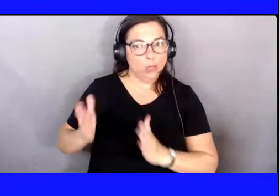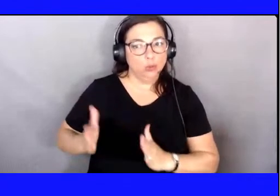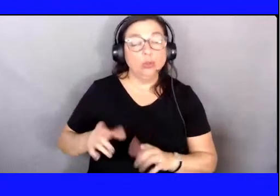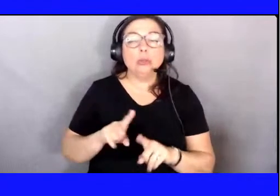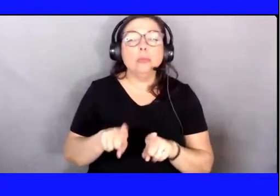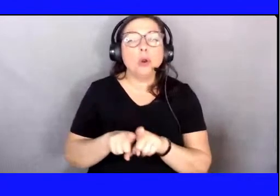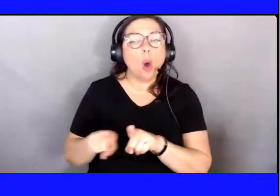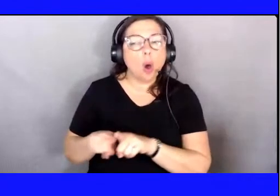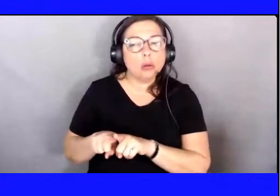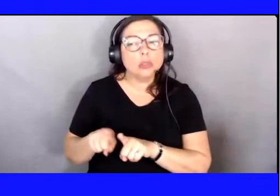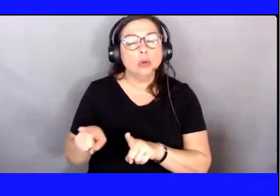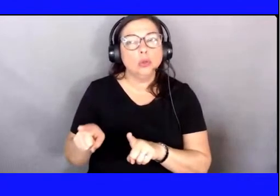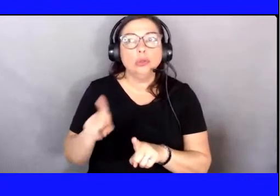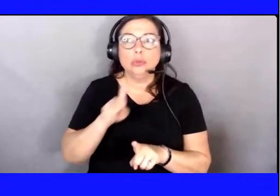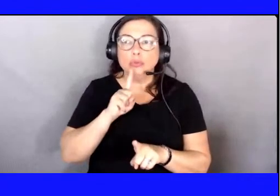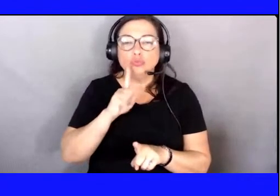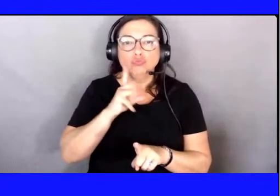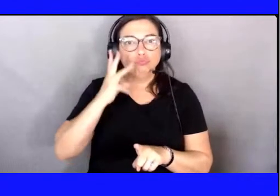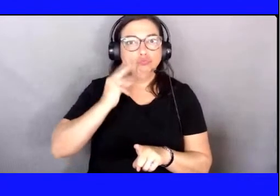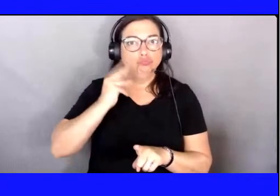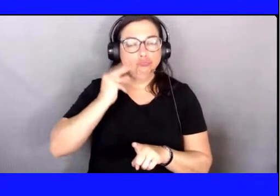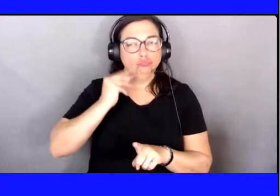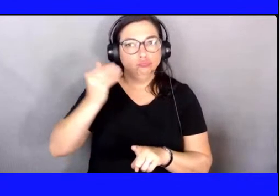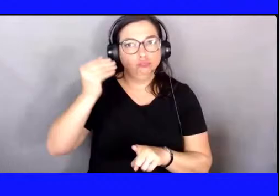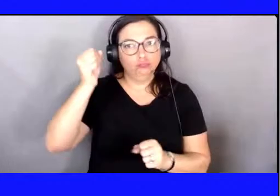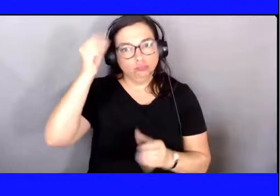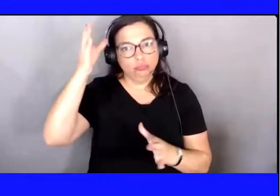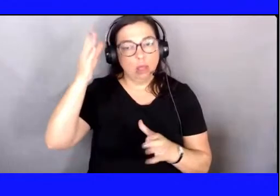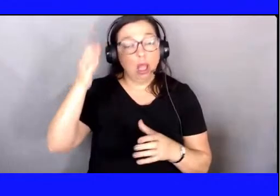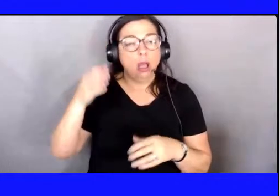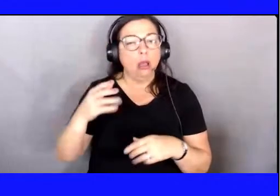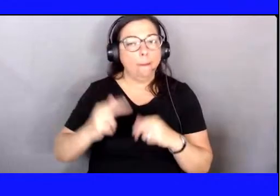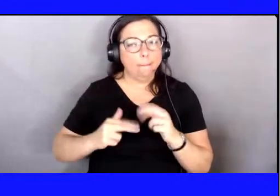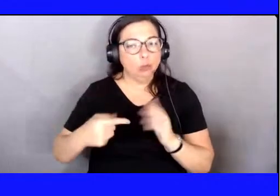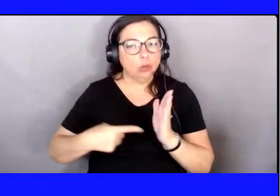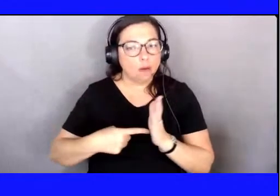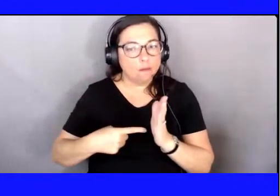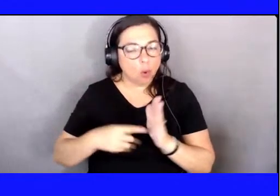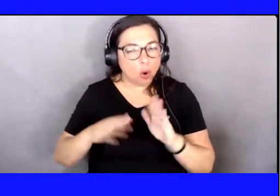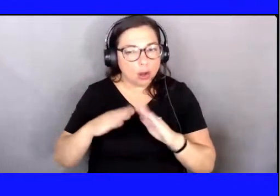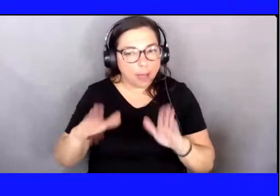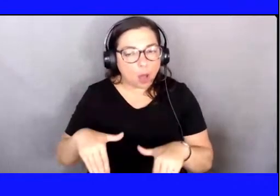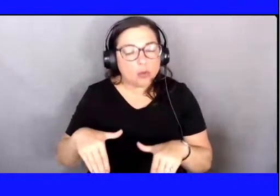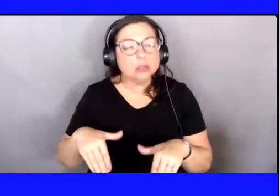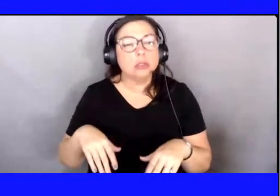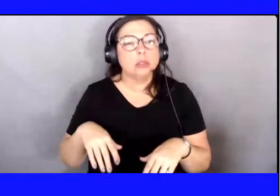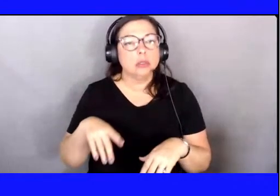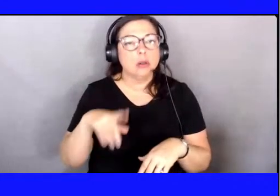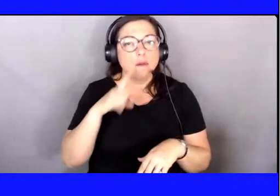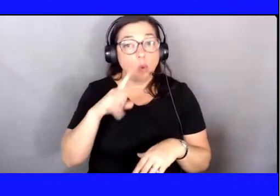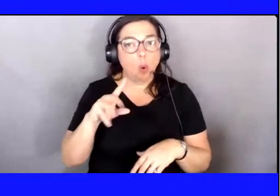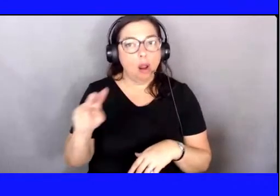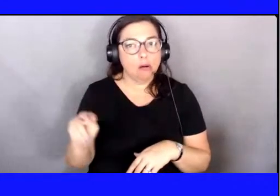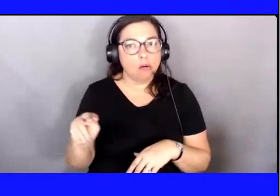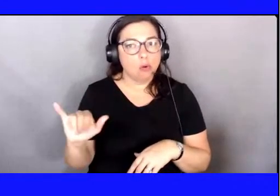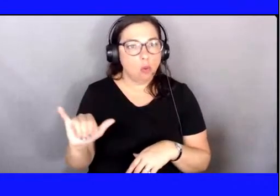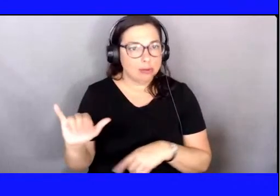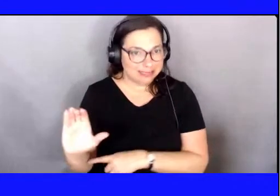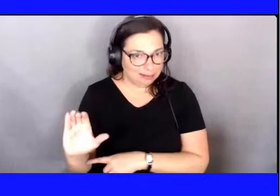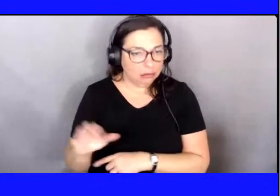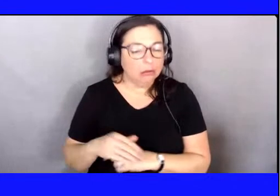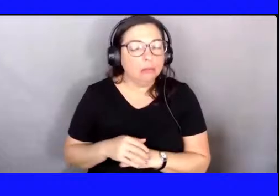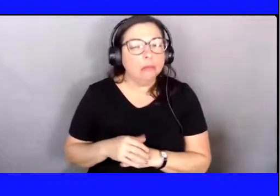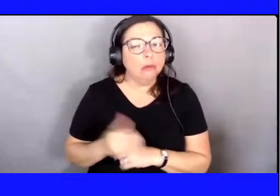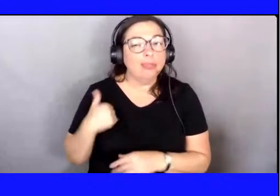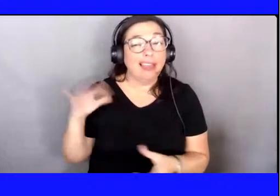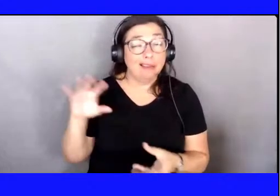deep level of experience building affordable housing, impact-driven affordable housing across New York City. They have